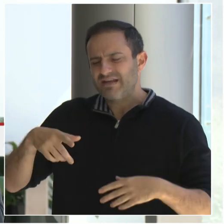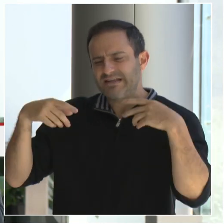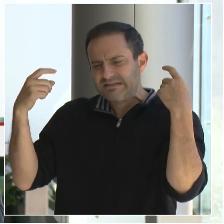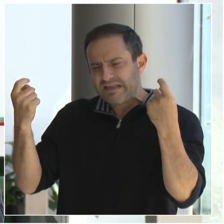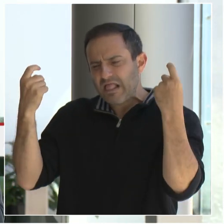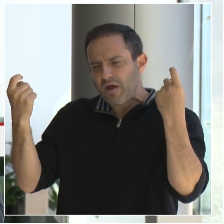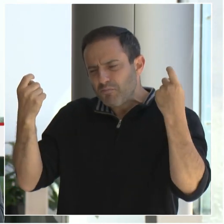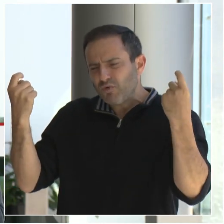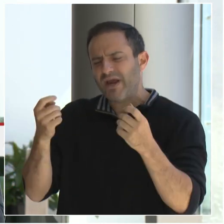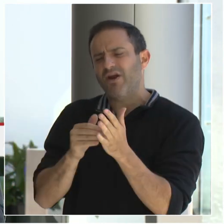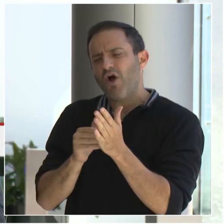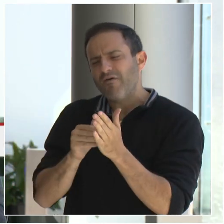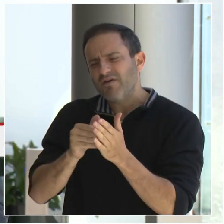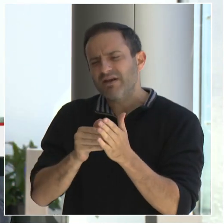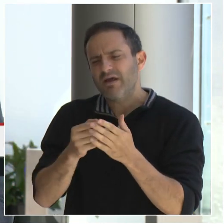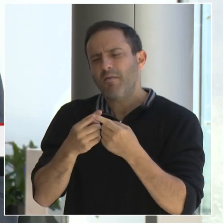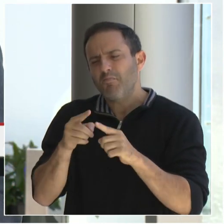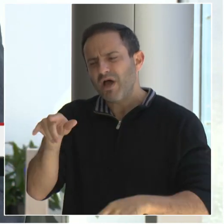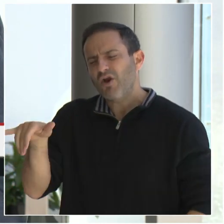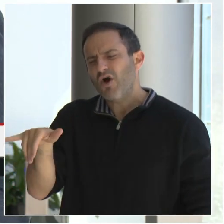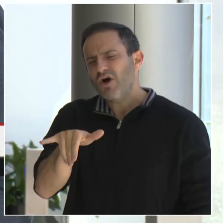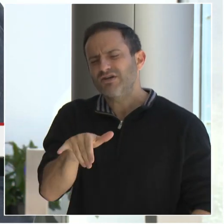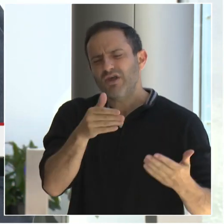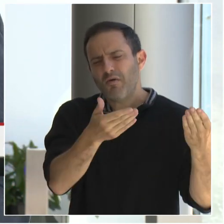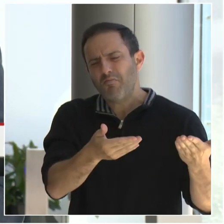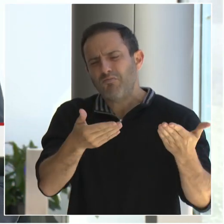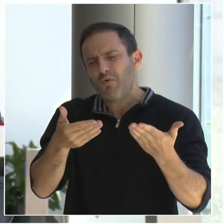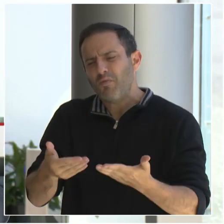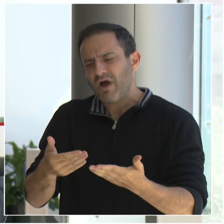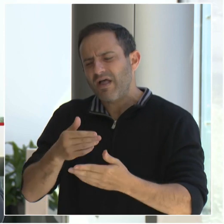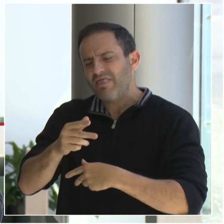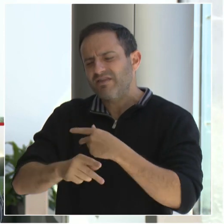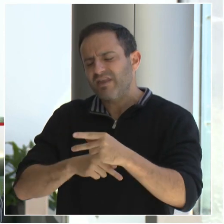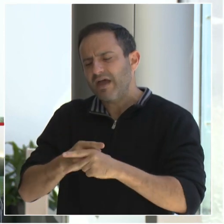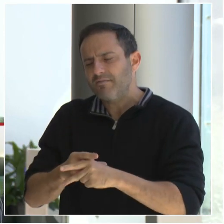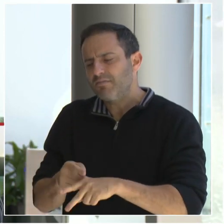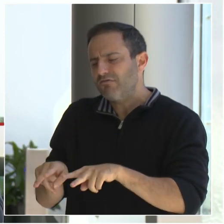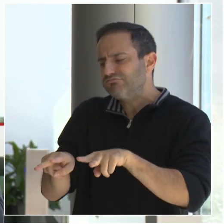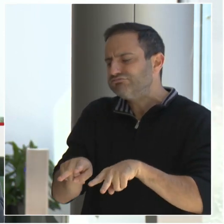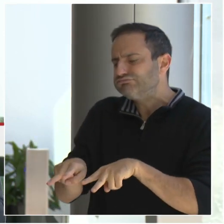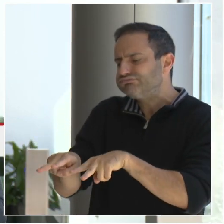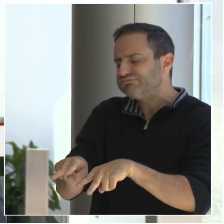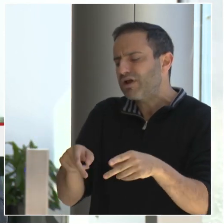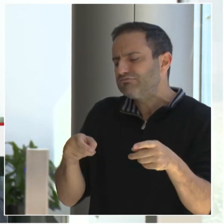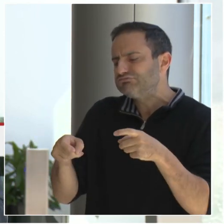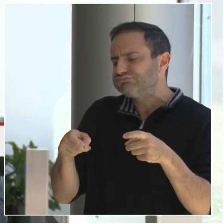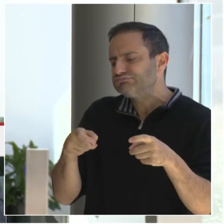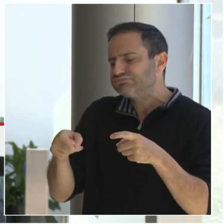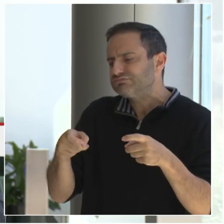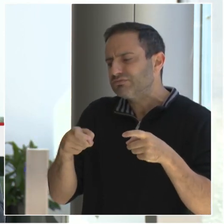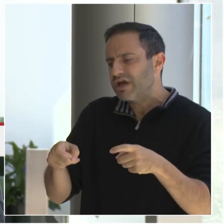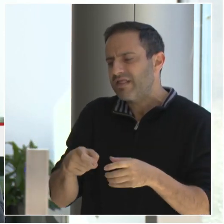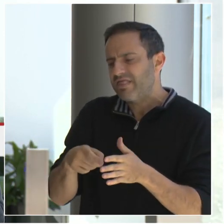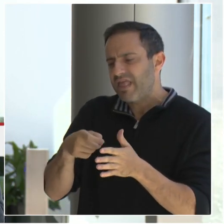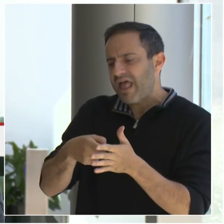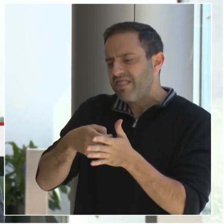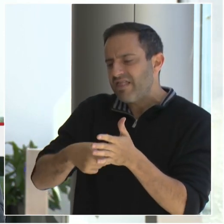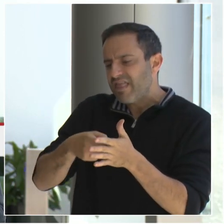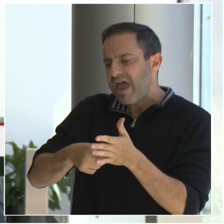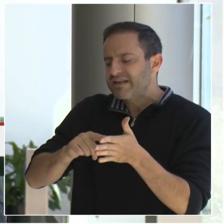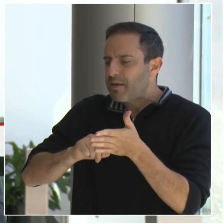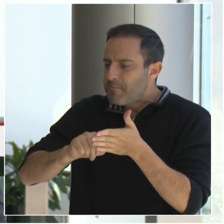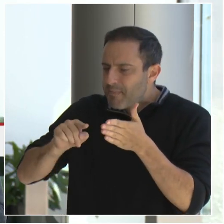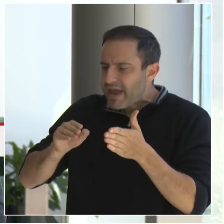celebrate often, but also to provide the type of oversight that our residents and taxpayers